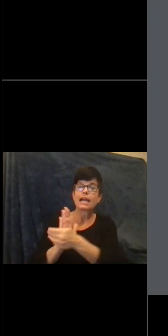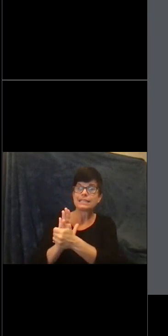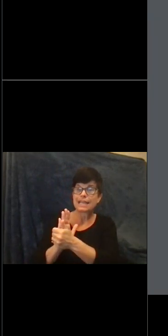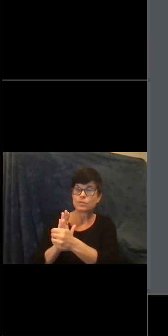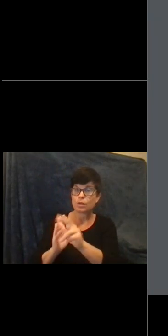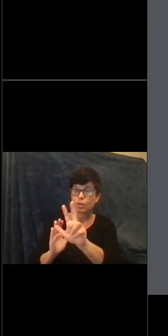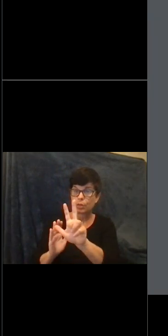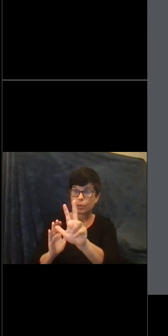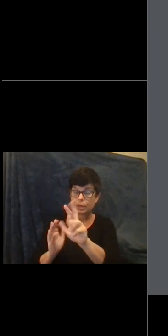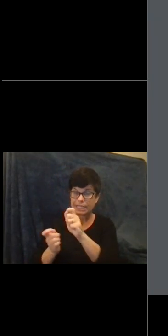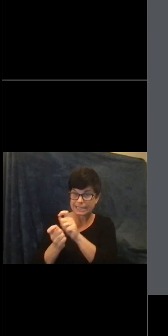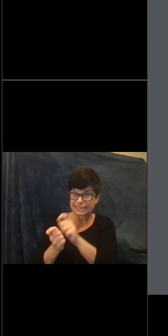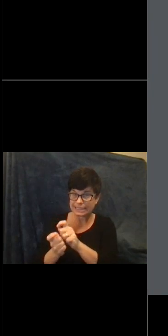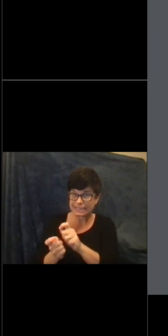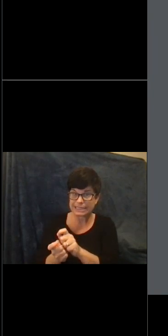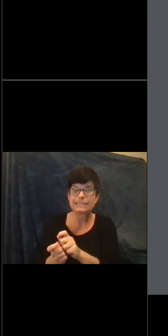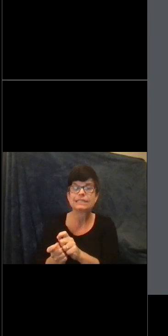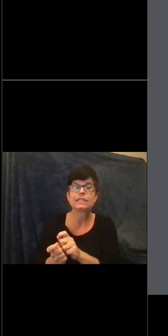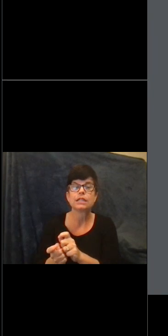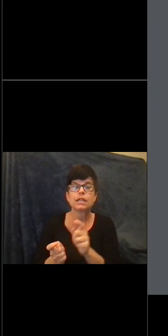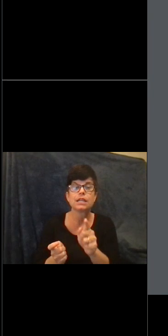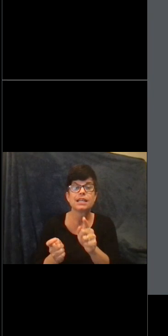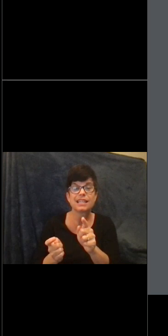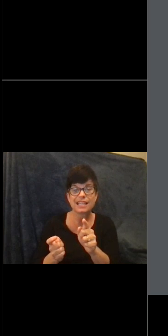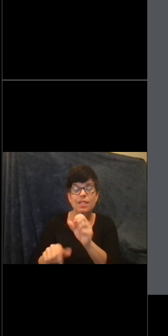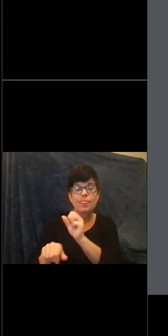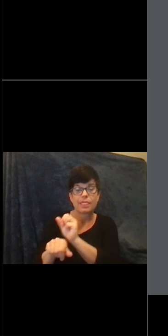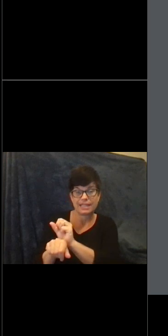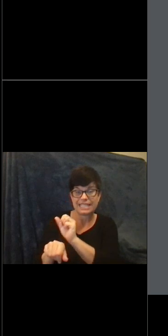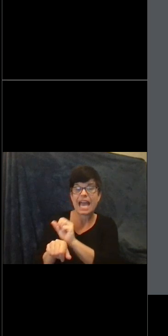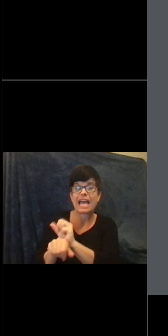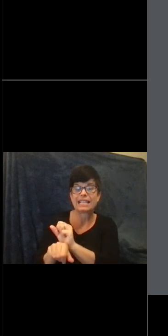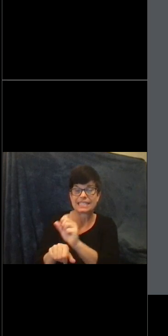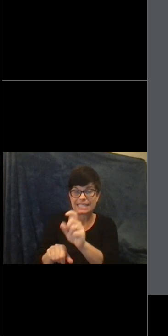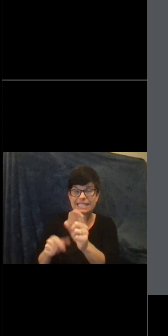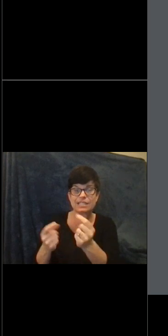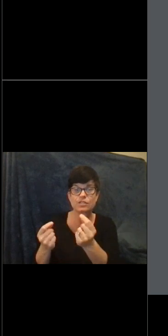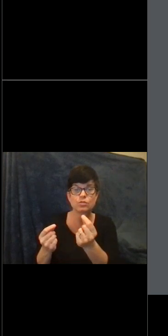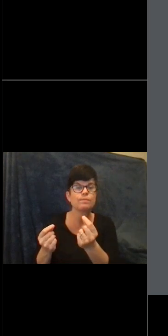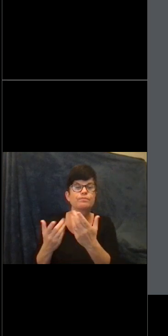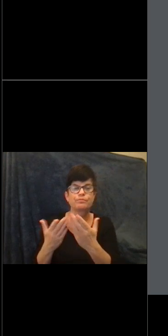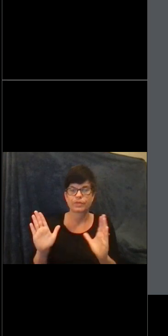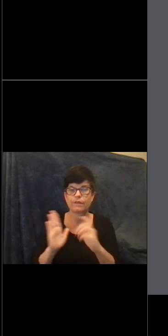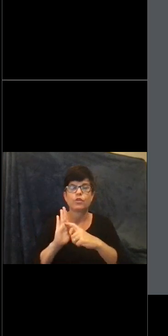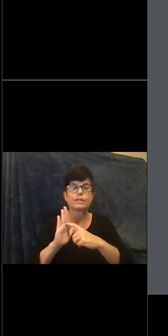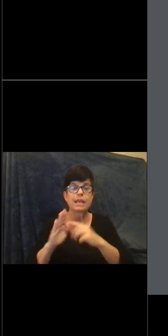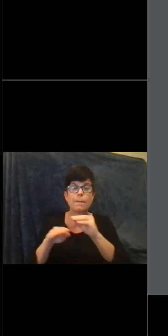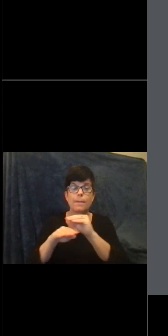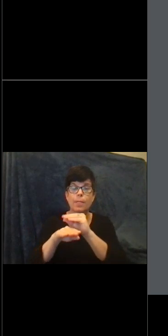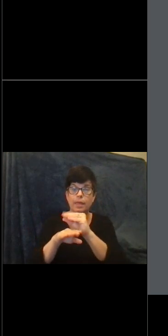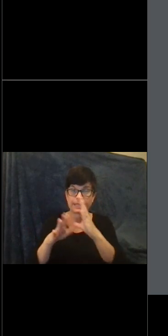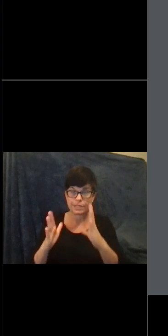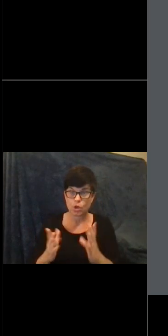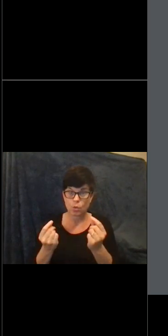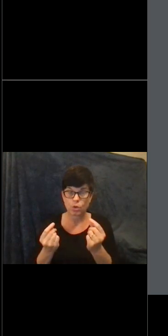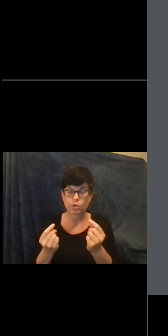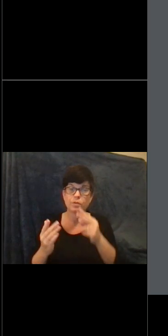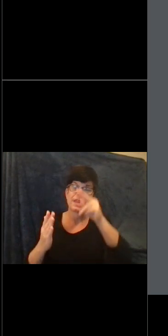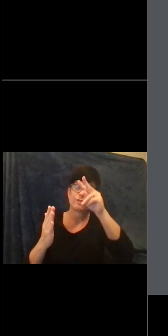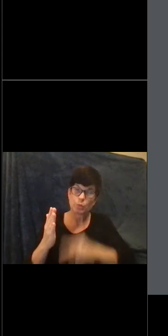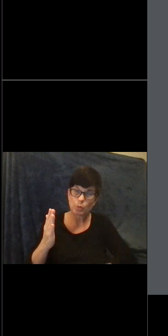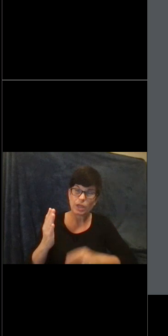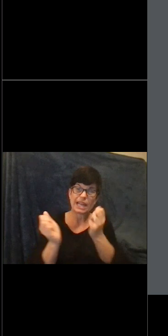details the task that needs to be done. So really, in general, the consultant will need to read up on all the